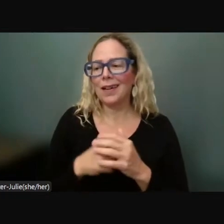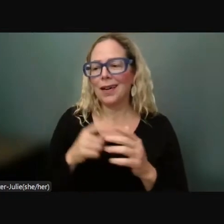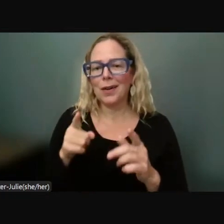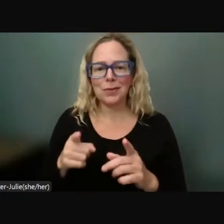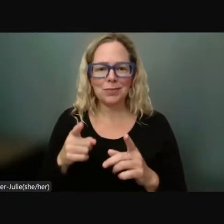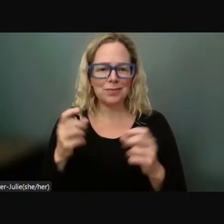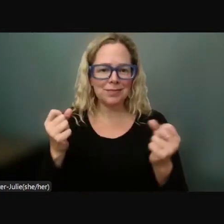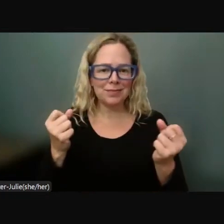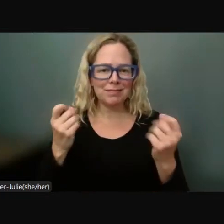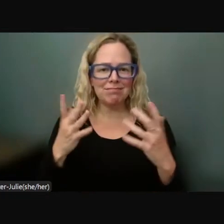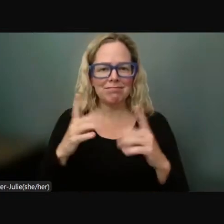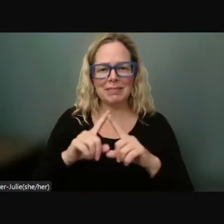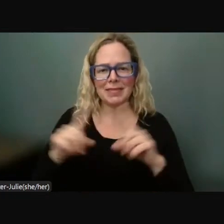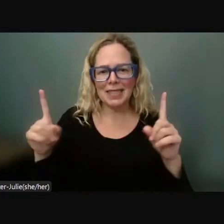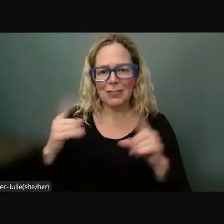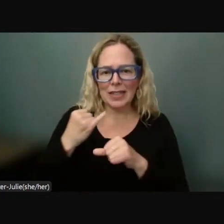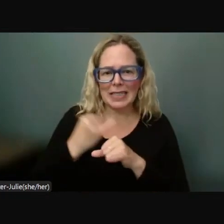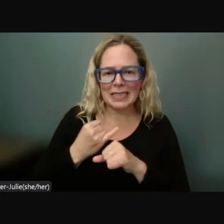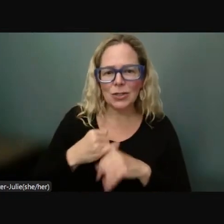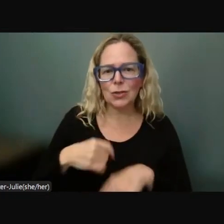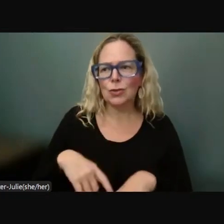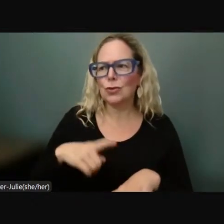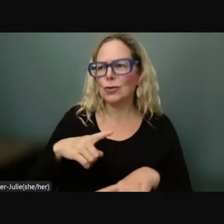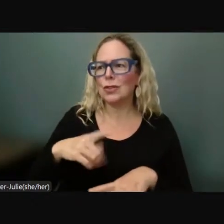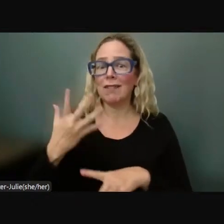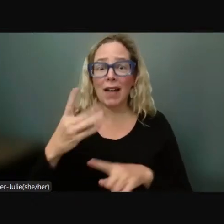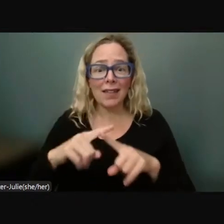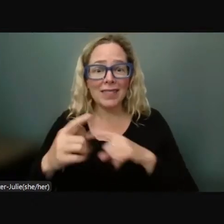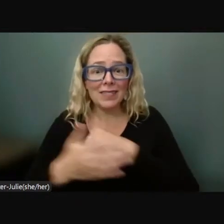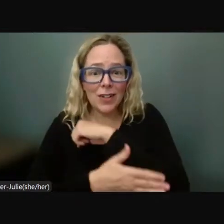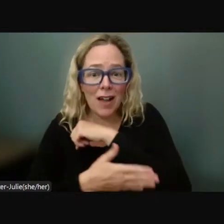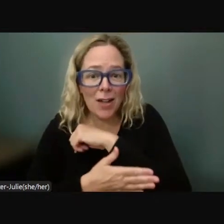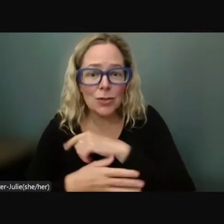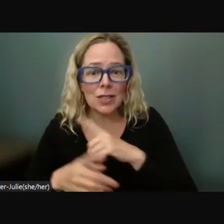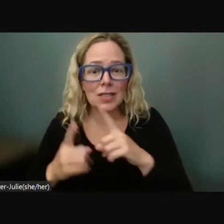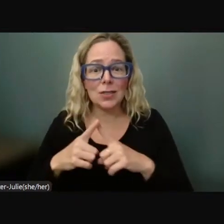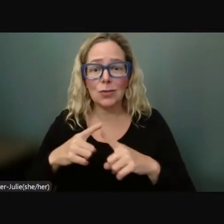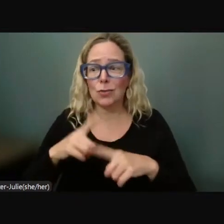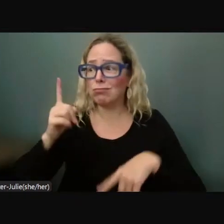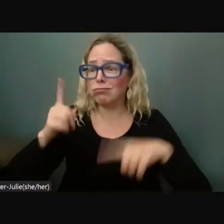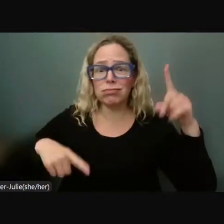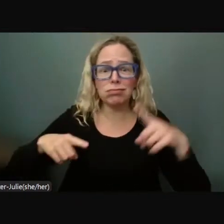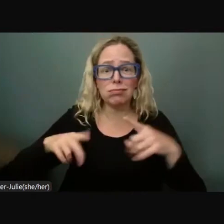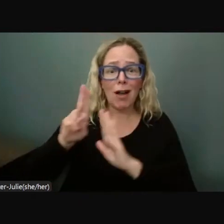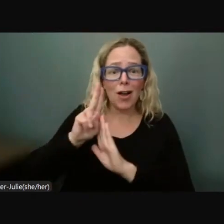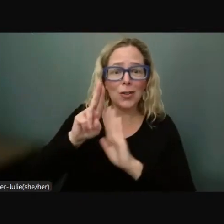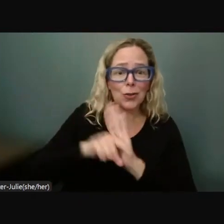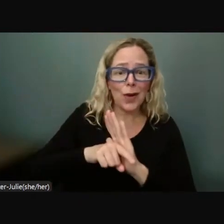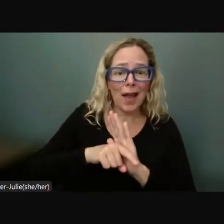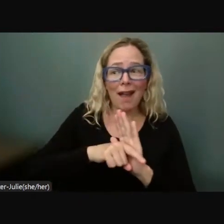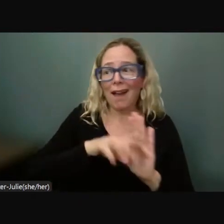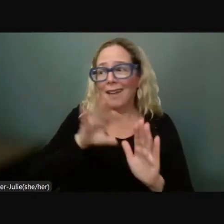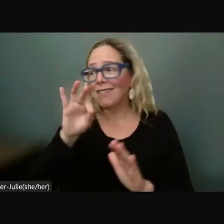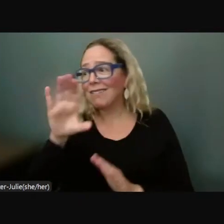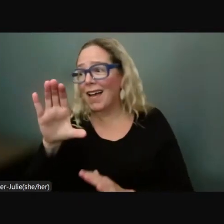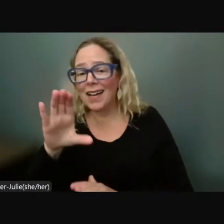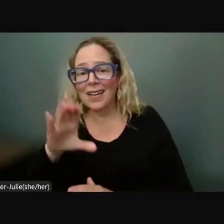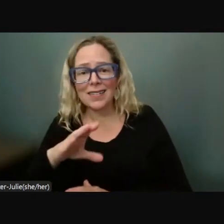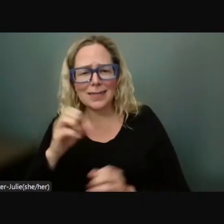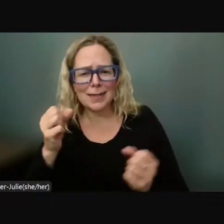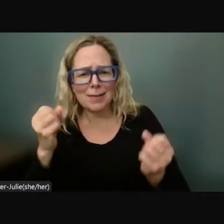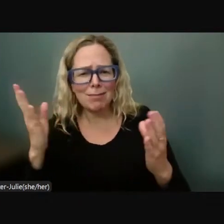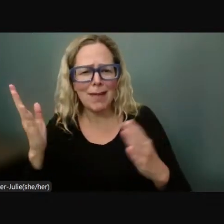30 different institutions, 5 different countries. We range from undergraduates to faculty members to lots of folks in